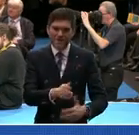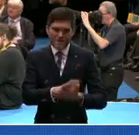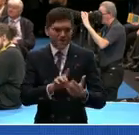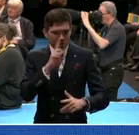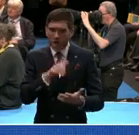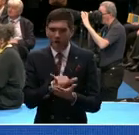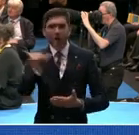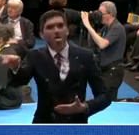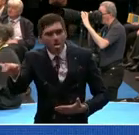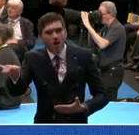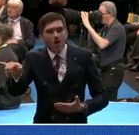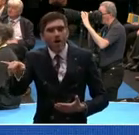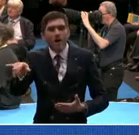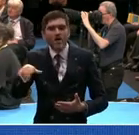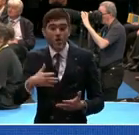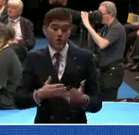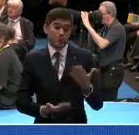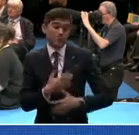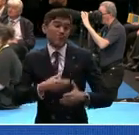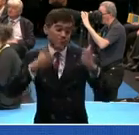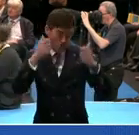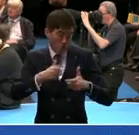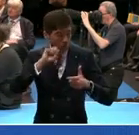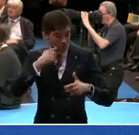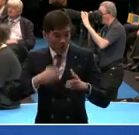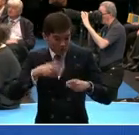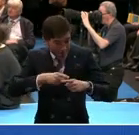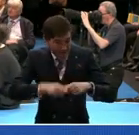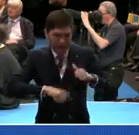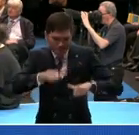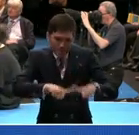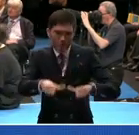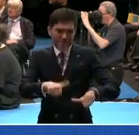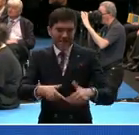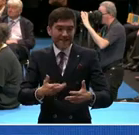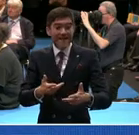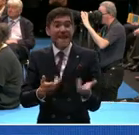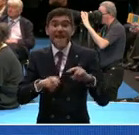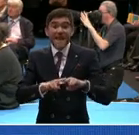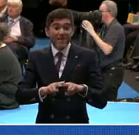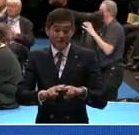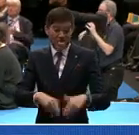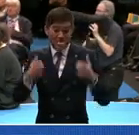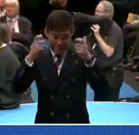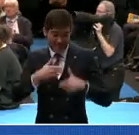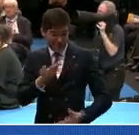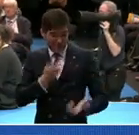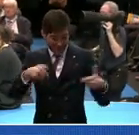our new laws will speed up the removal of those with no legal right to be in our country.